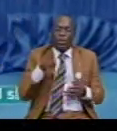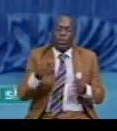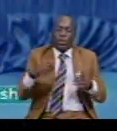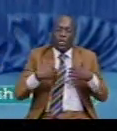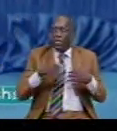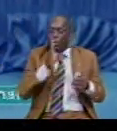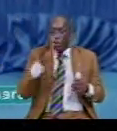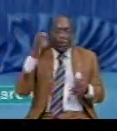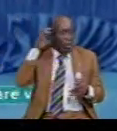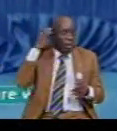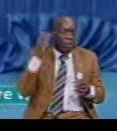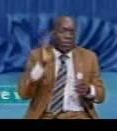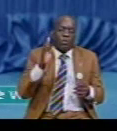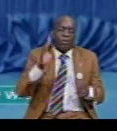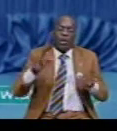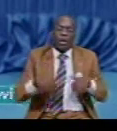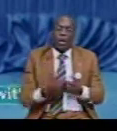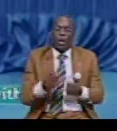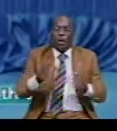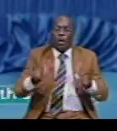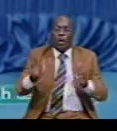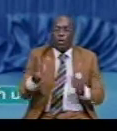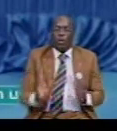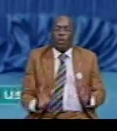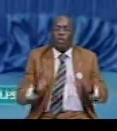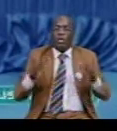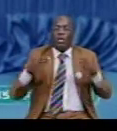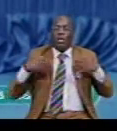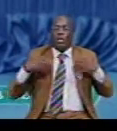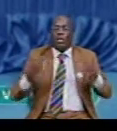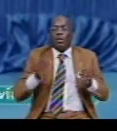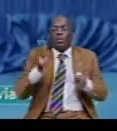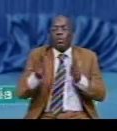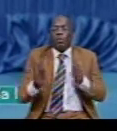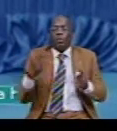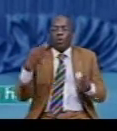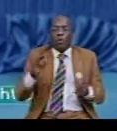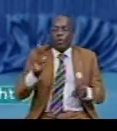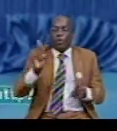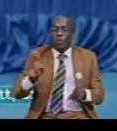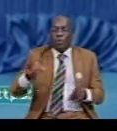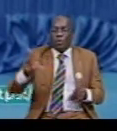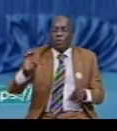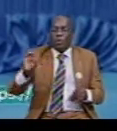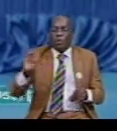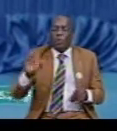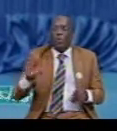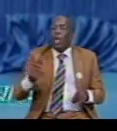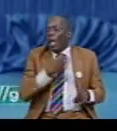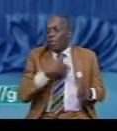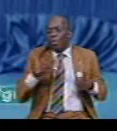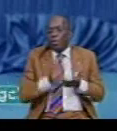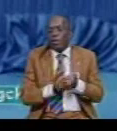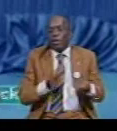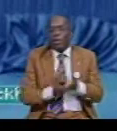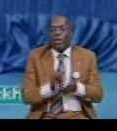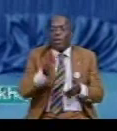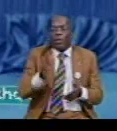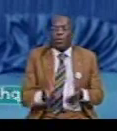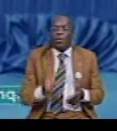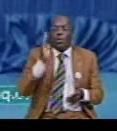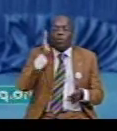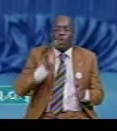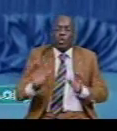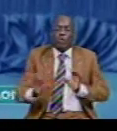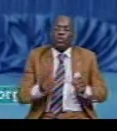how God has been healing people of OSHOGBO. So I got here, I believe that God will do my own miracle too. On Thursday